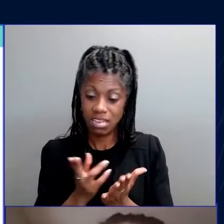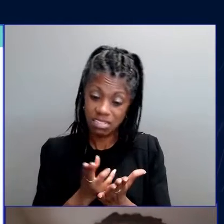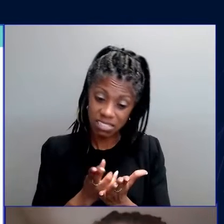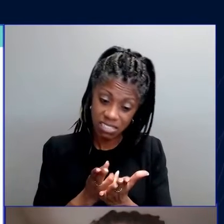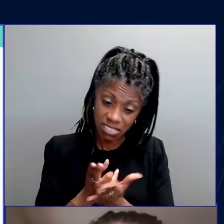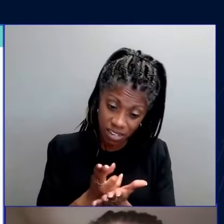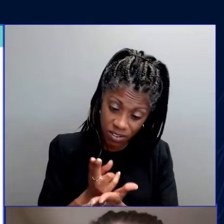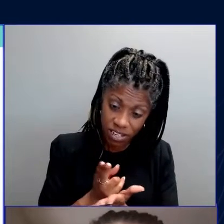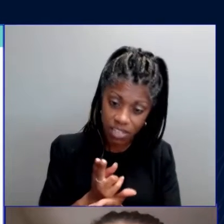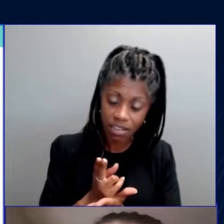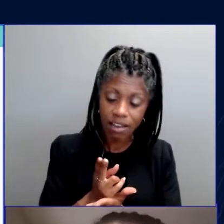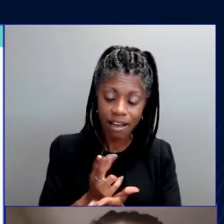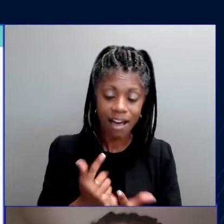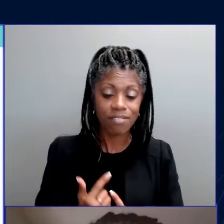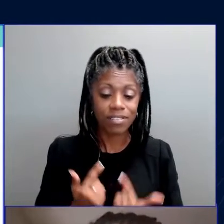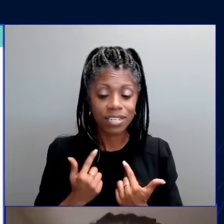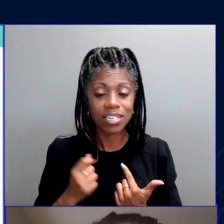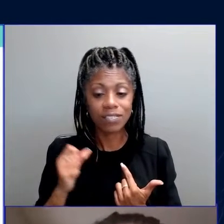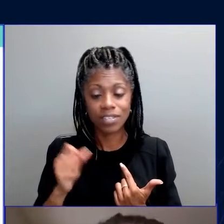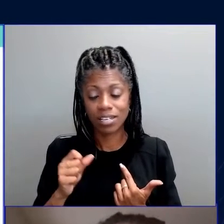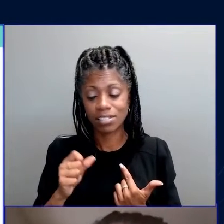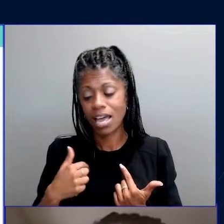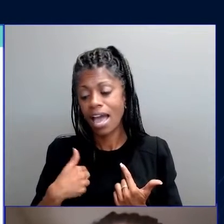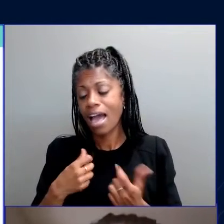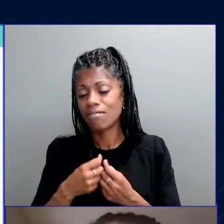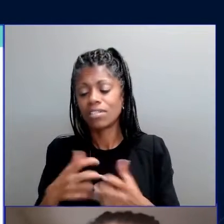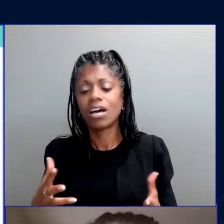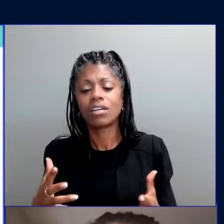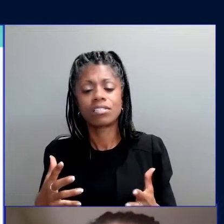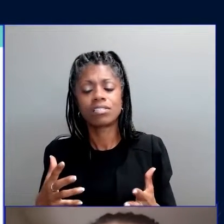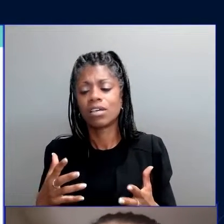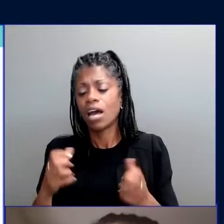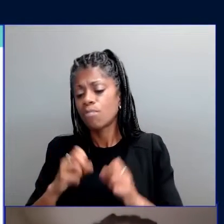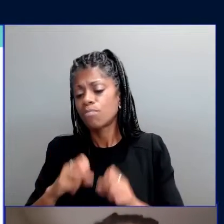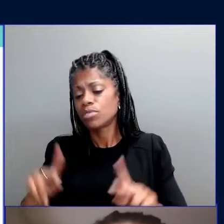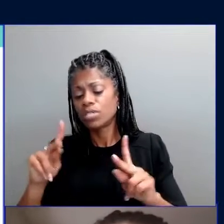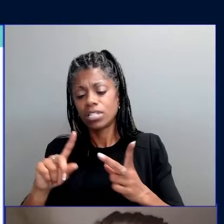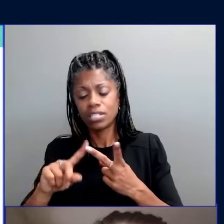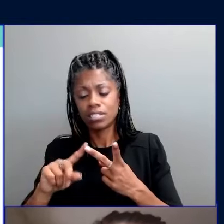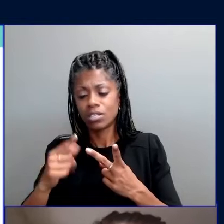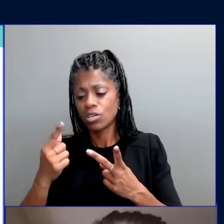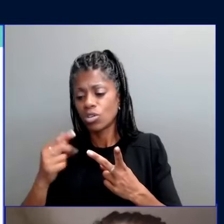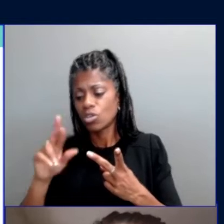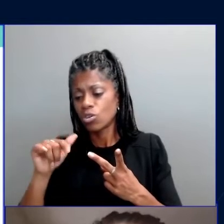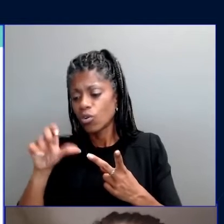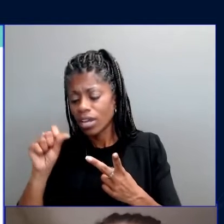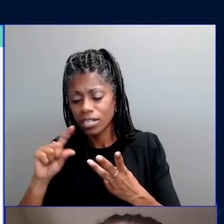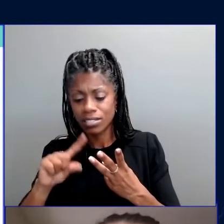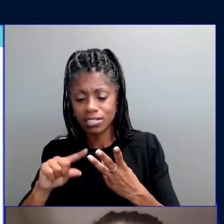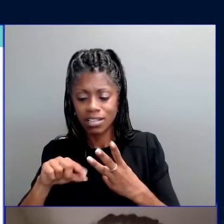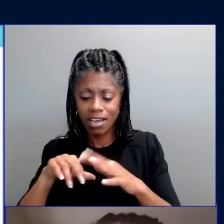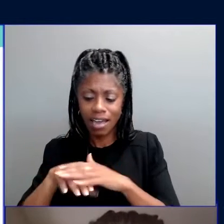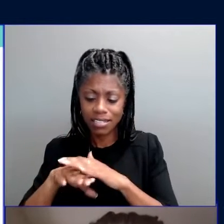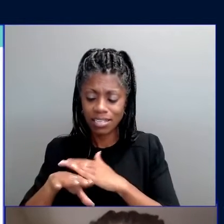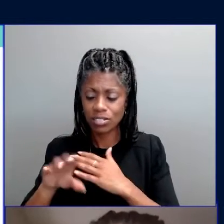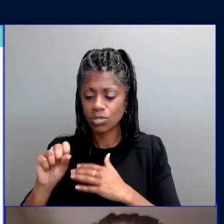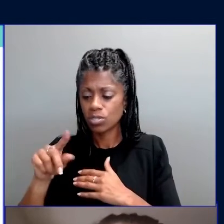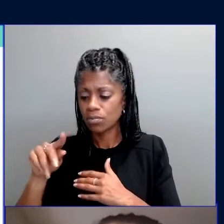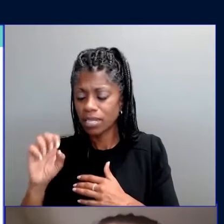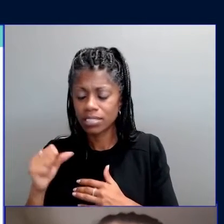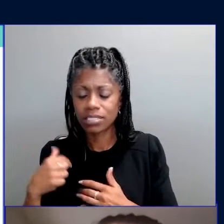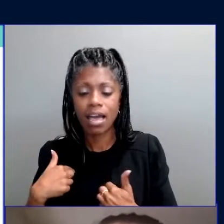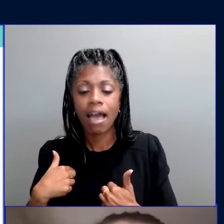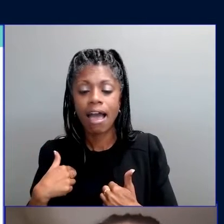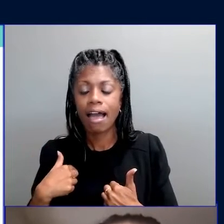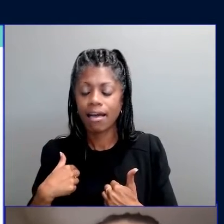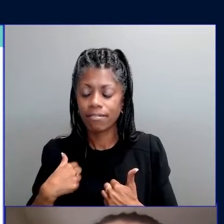lost many things: opportunities, grants, relationships, access to spaces. I have sacrificed, but I